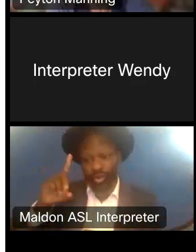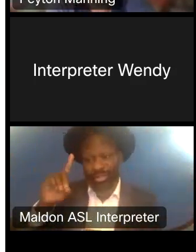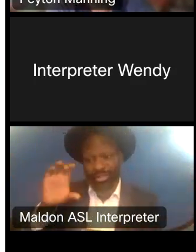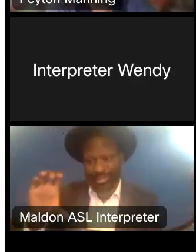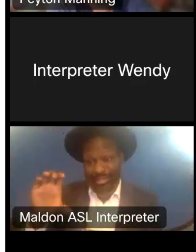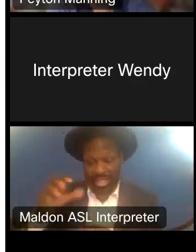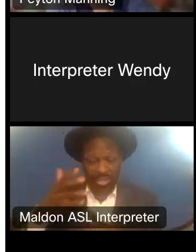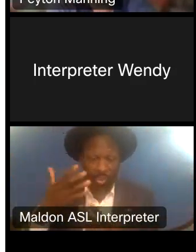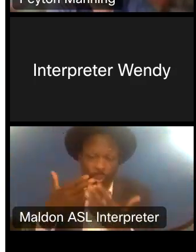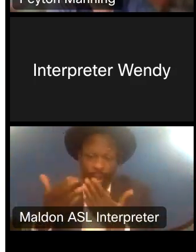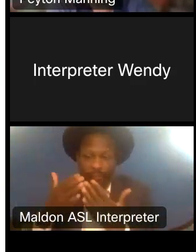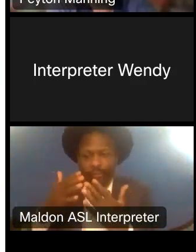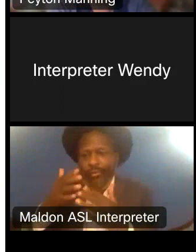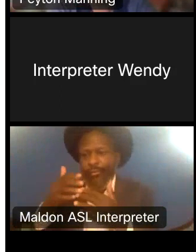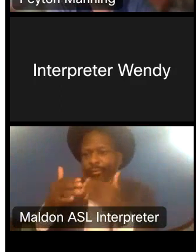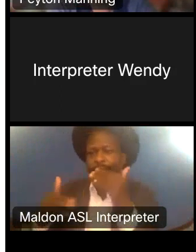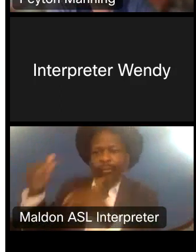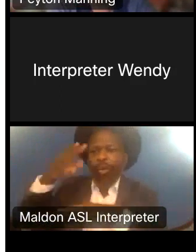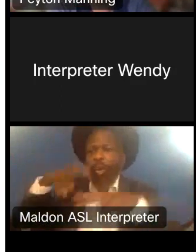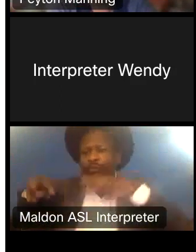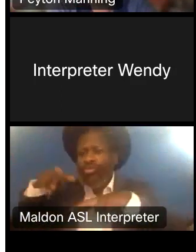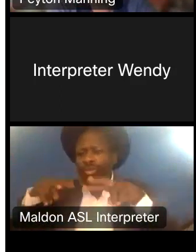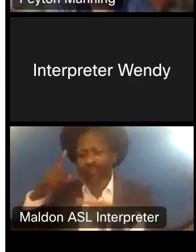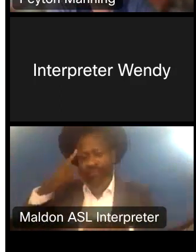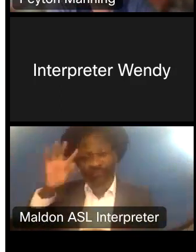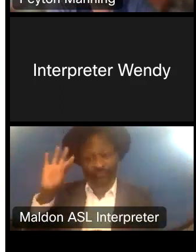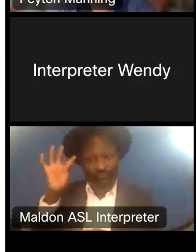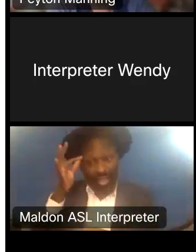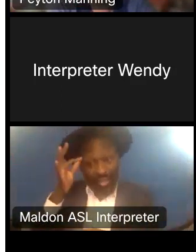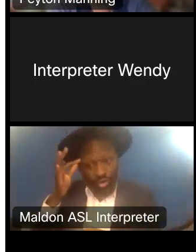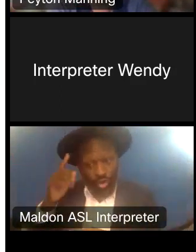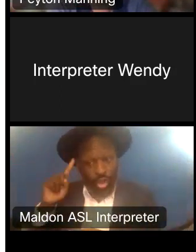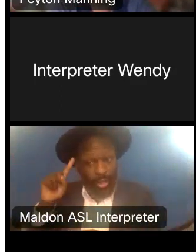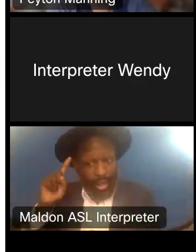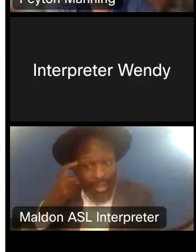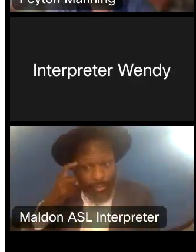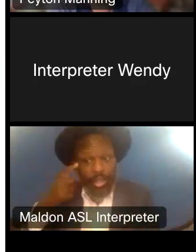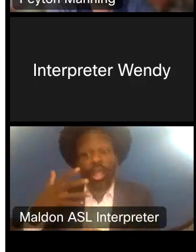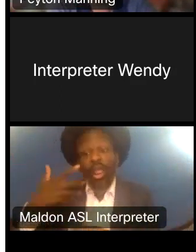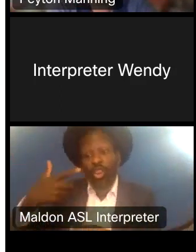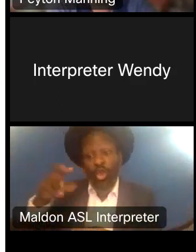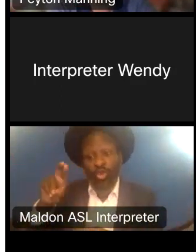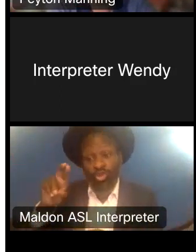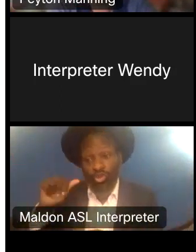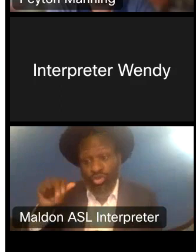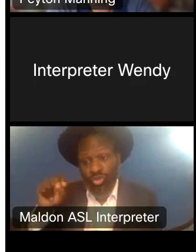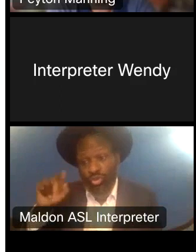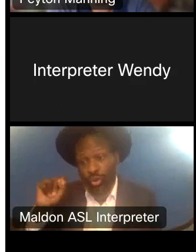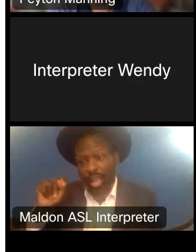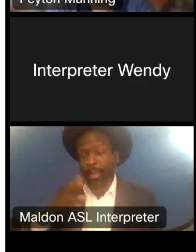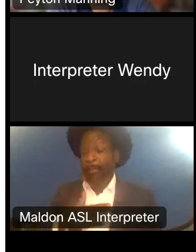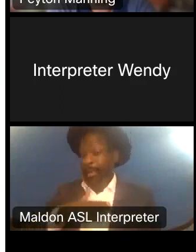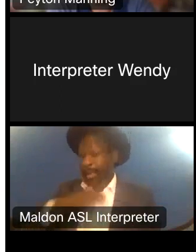the oversight of the federal government, the grants might be, that's I think you need to start with that.